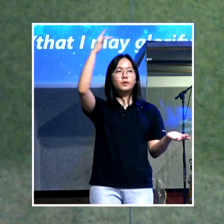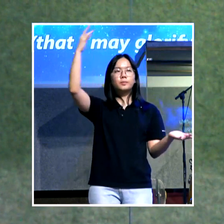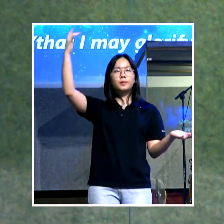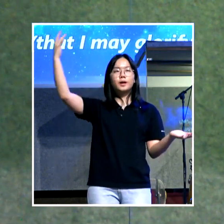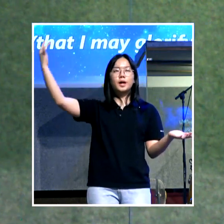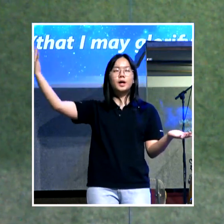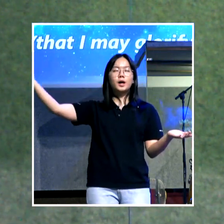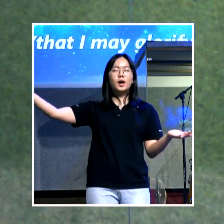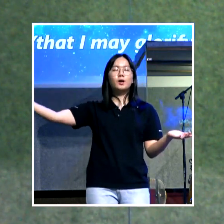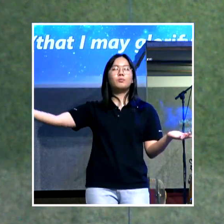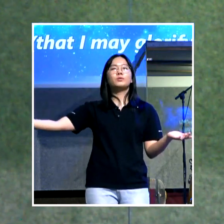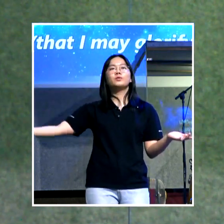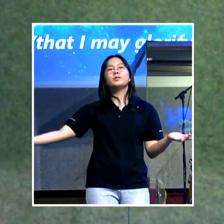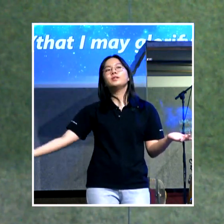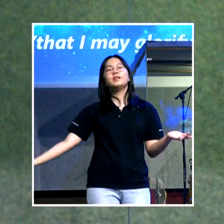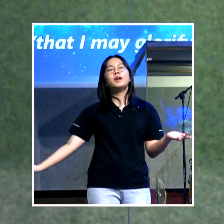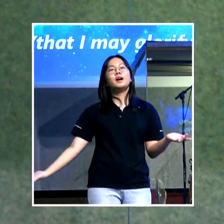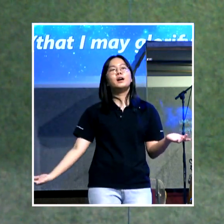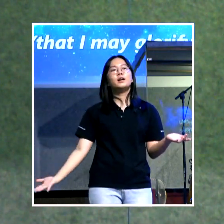untuk